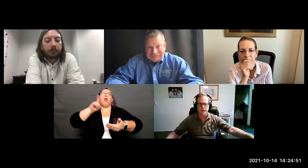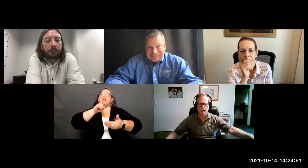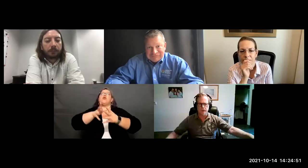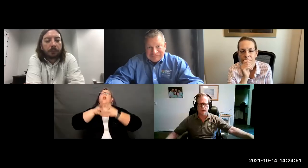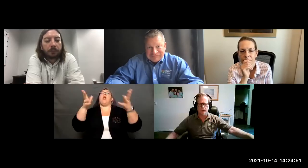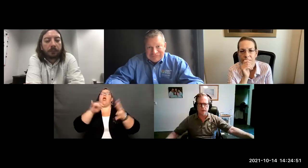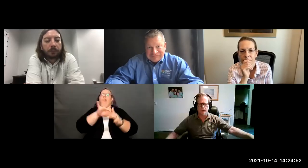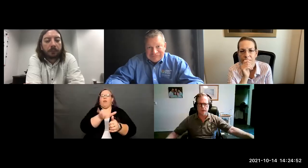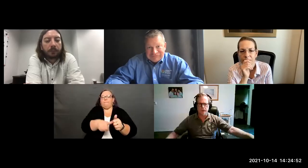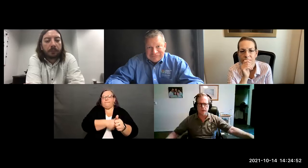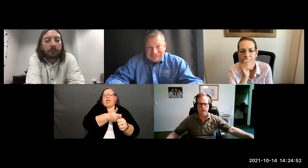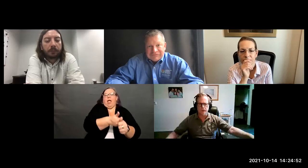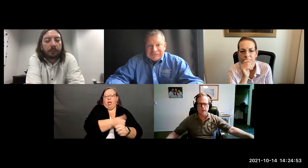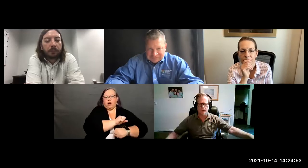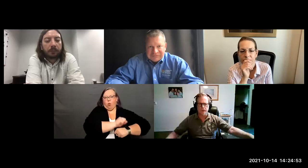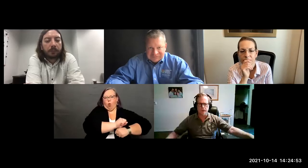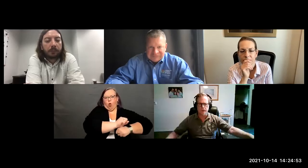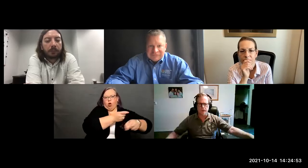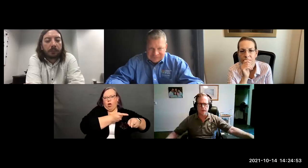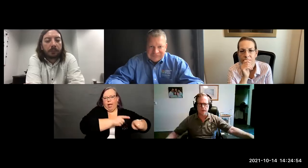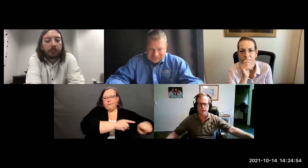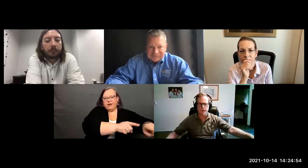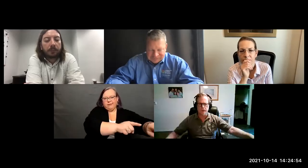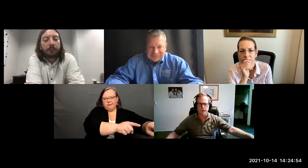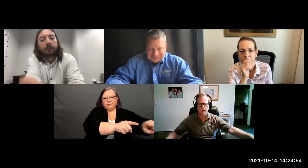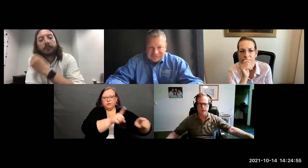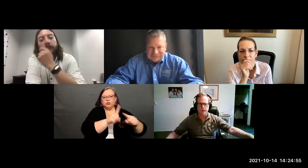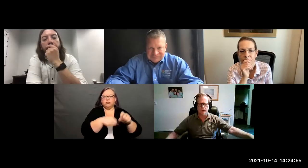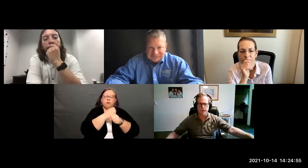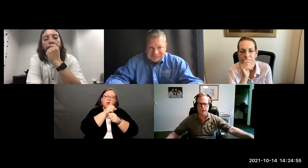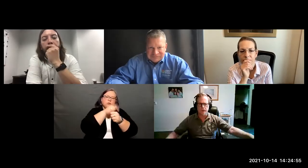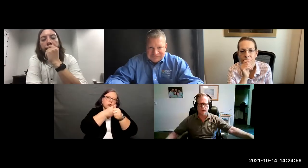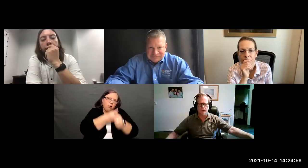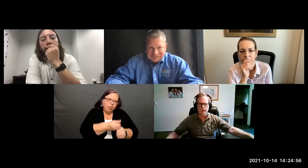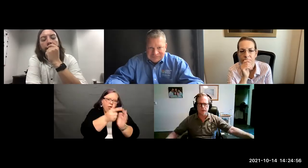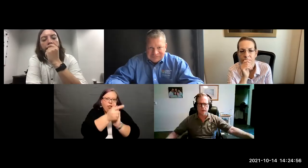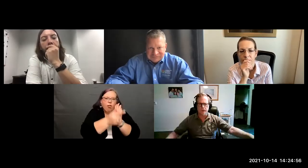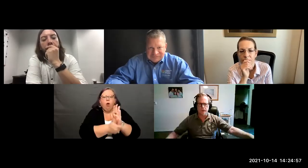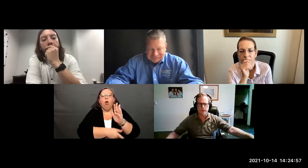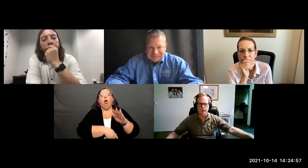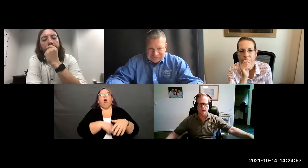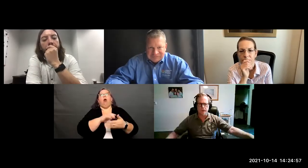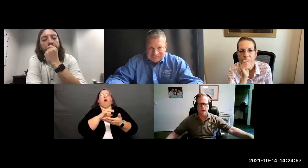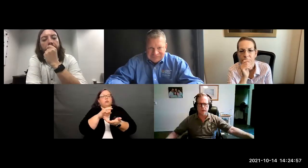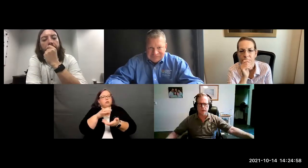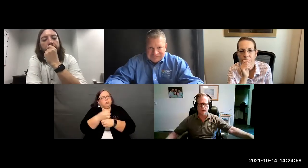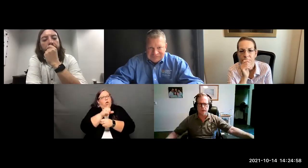necessary to be in compliance with the law and to be a trustworthy